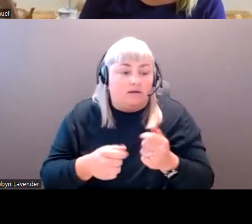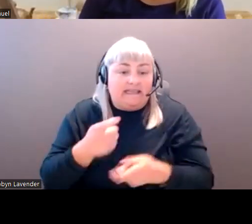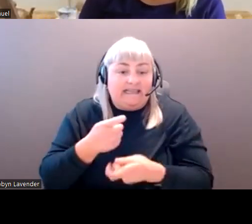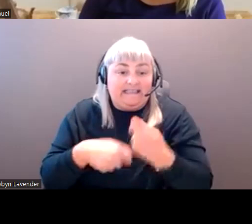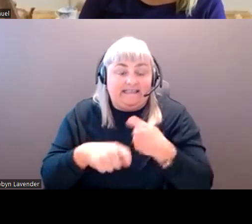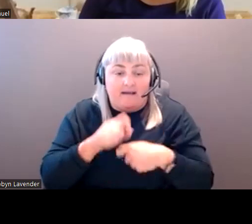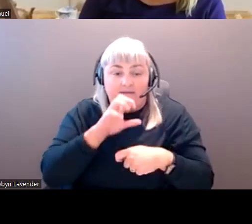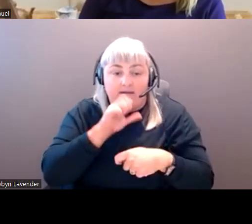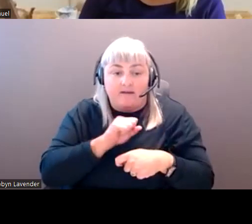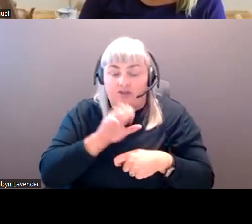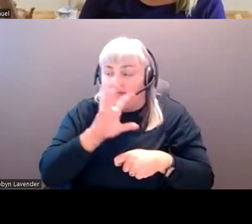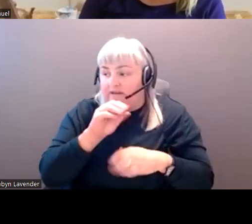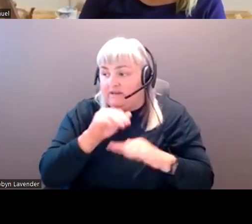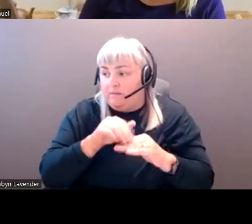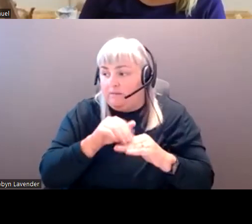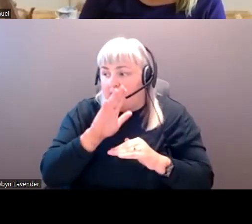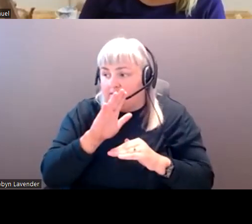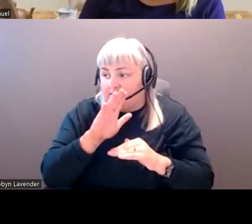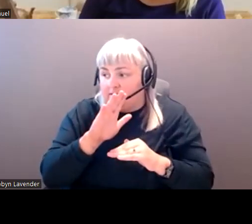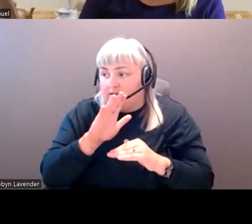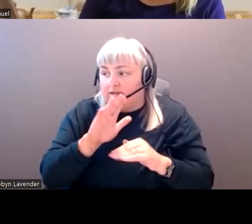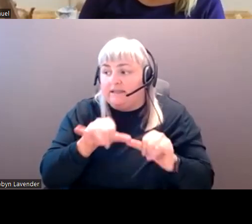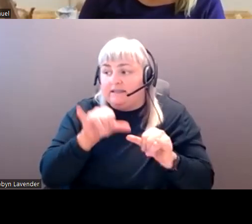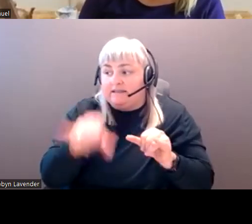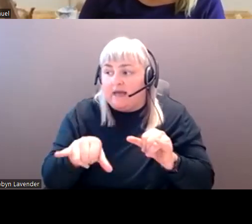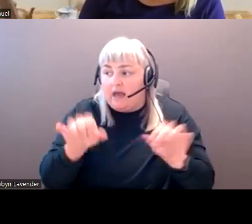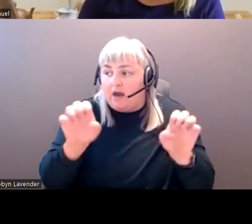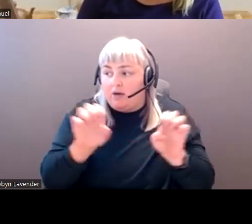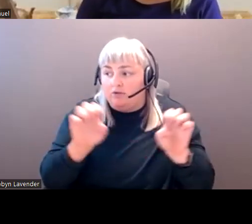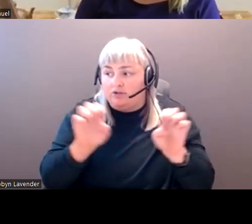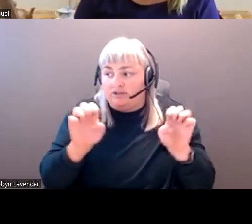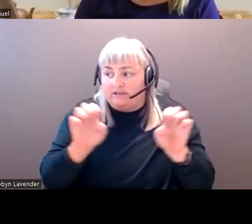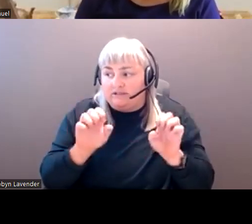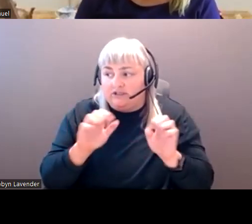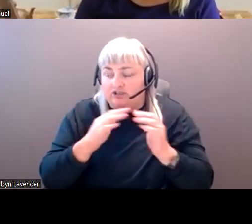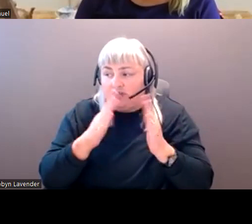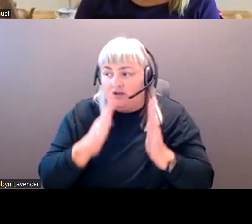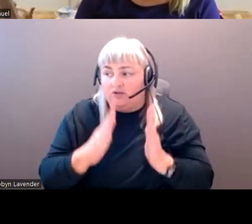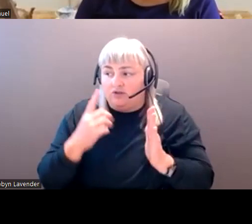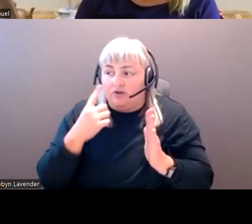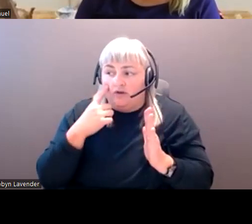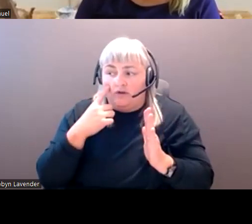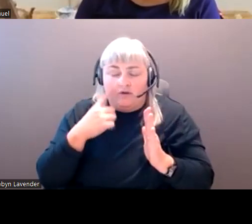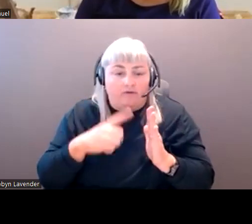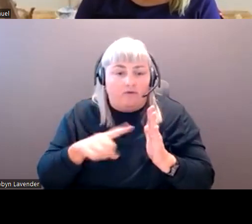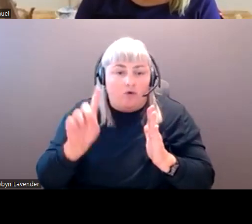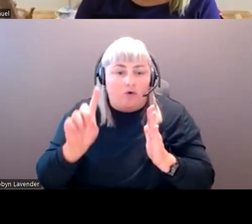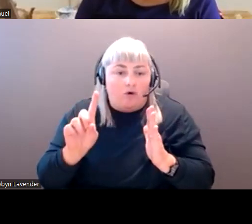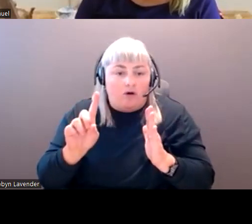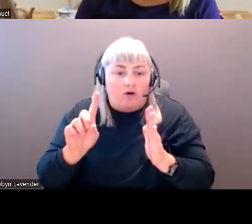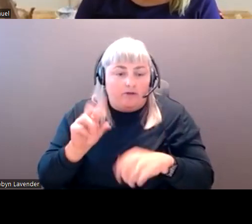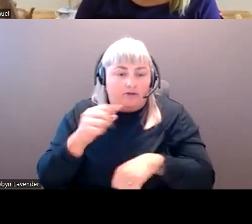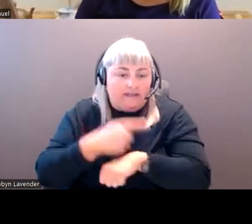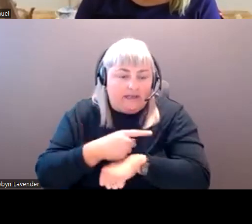plus staying within our emergency shelter for 30 days, we provide them with a space that is of more